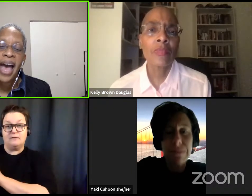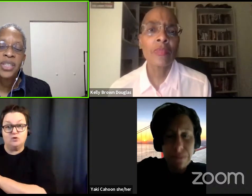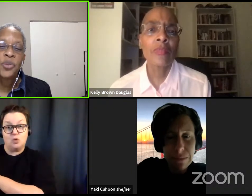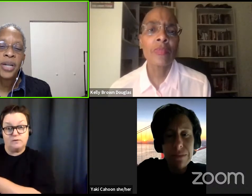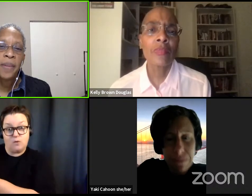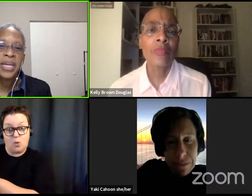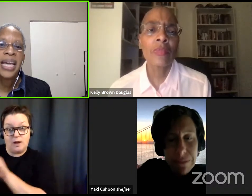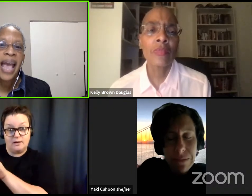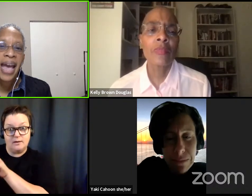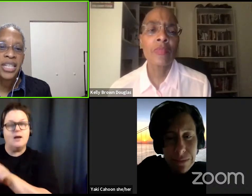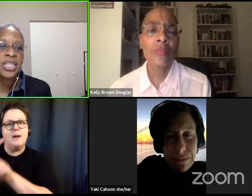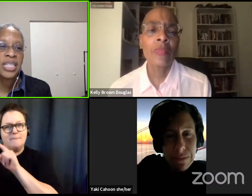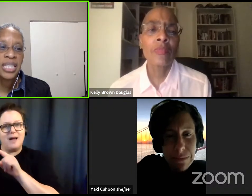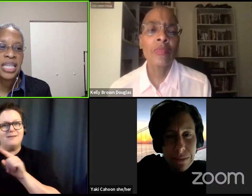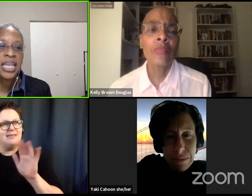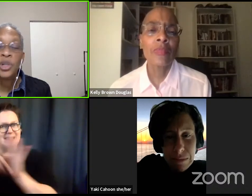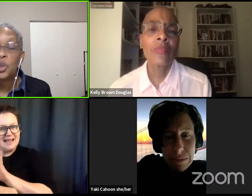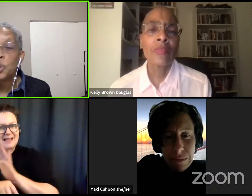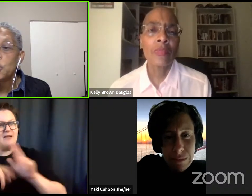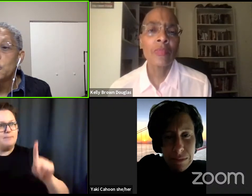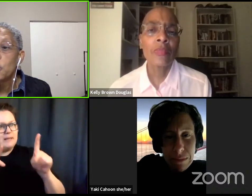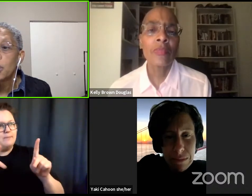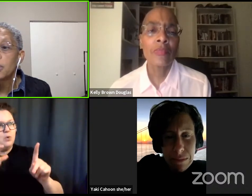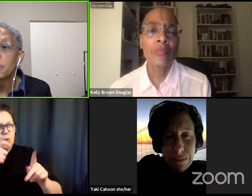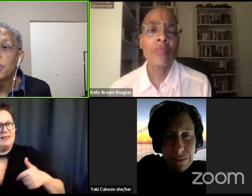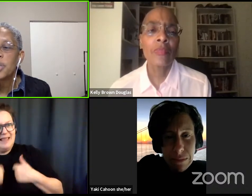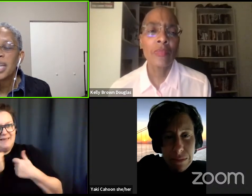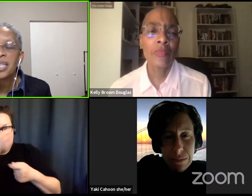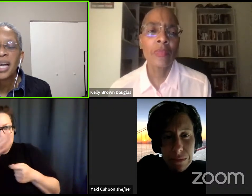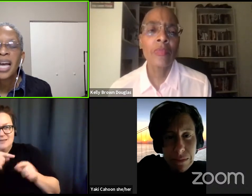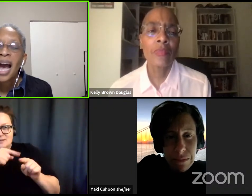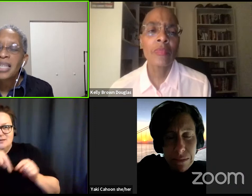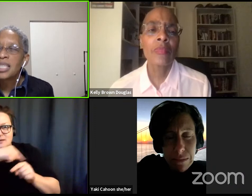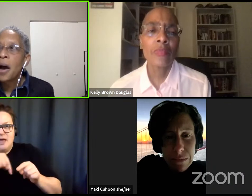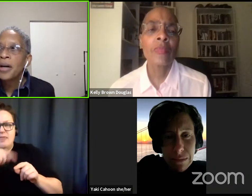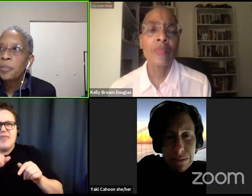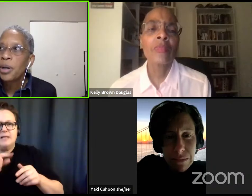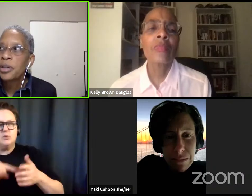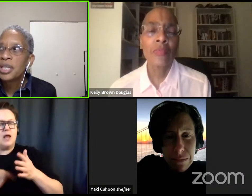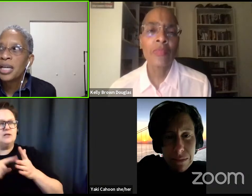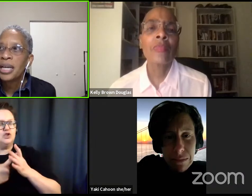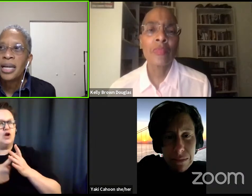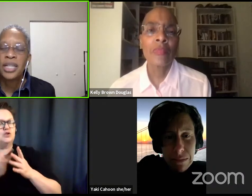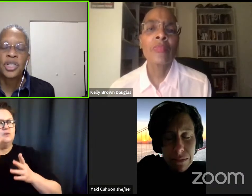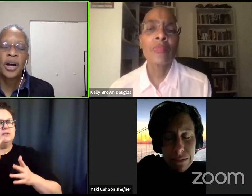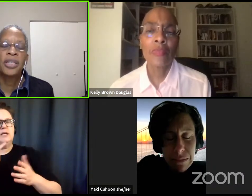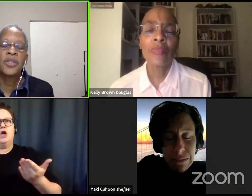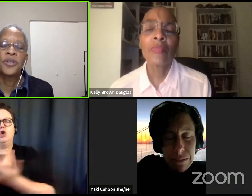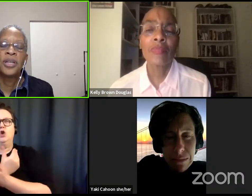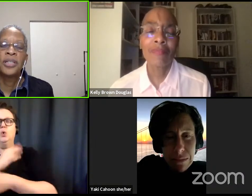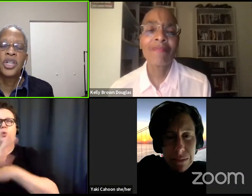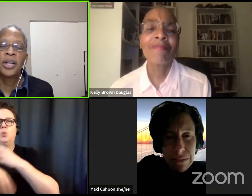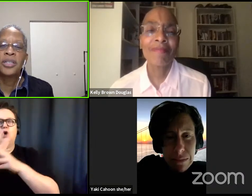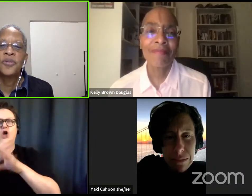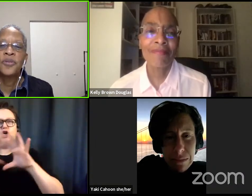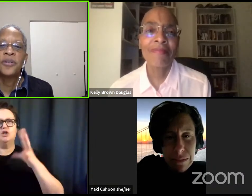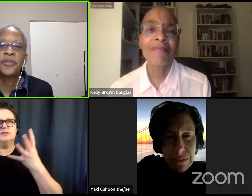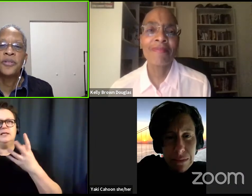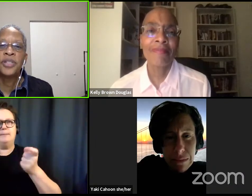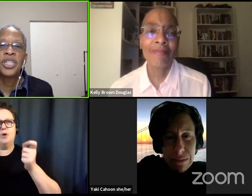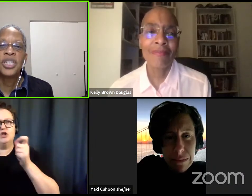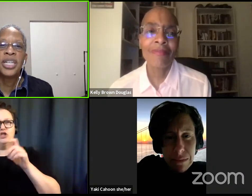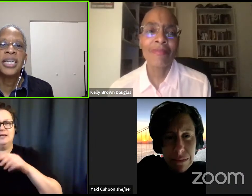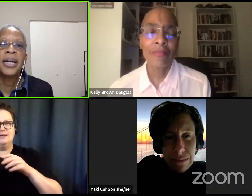And that's when I began to see a new world emerging. It, like, I saw it emerging in